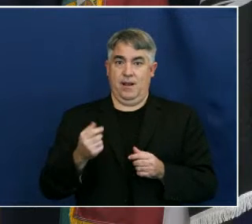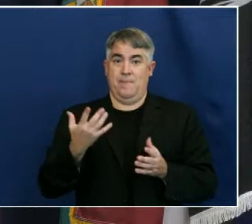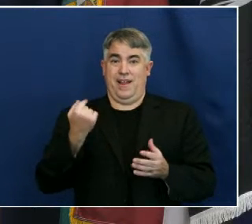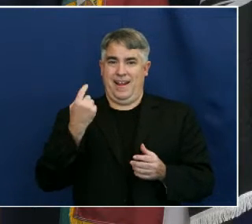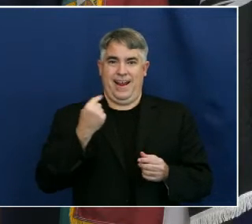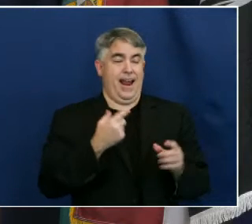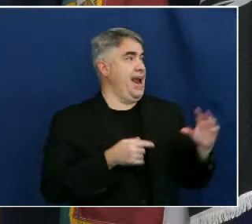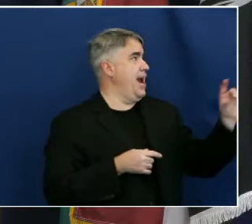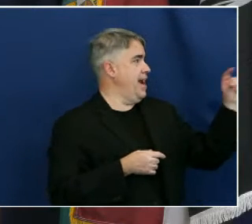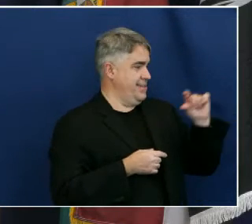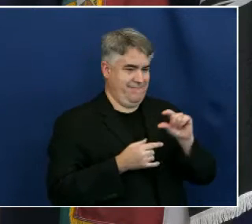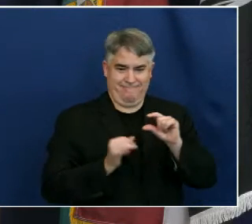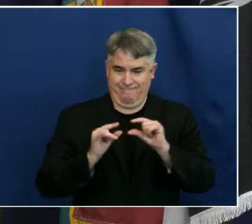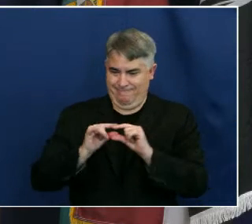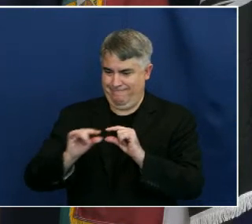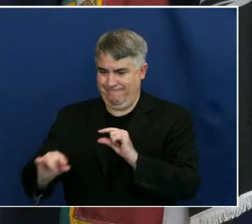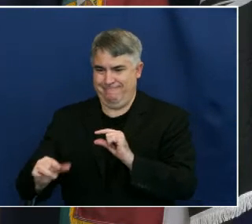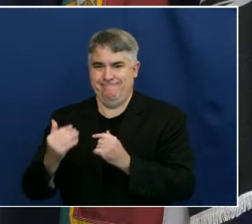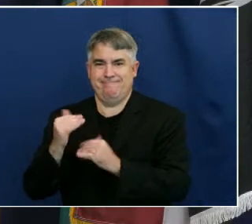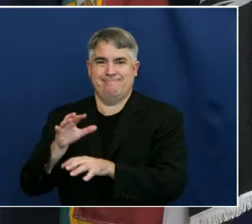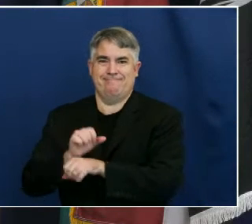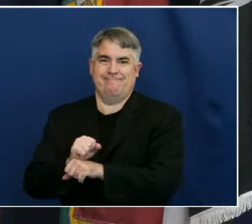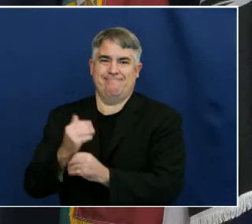terms of how quickly we can work through this group.